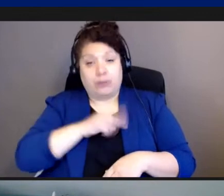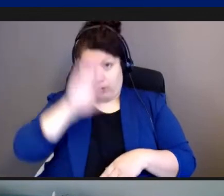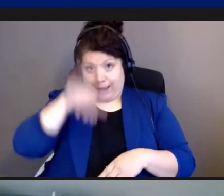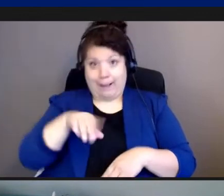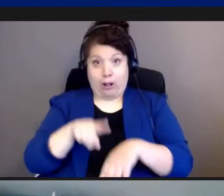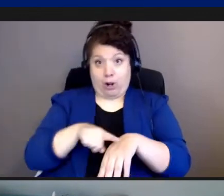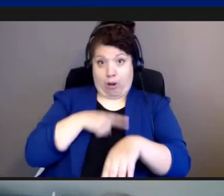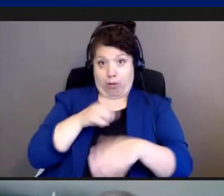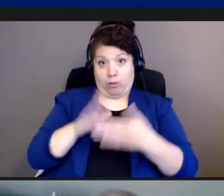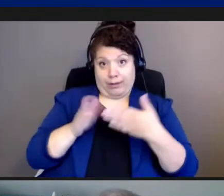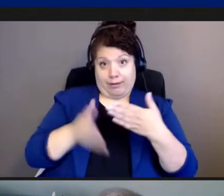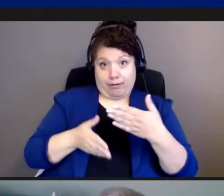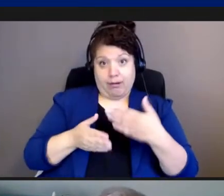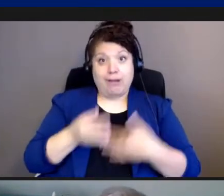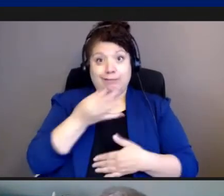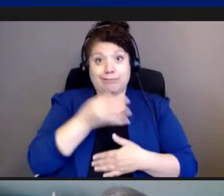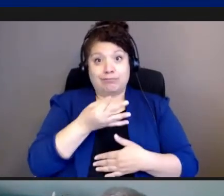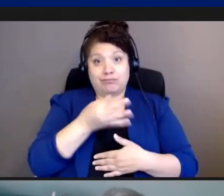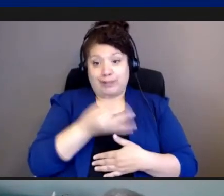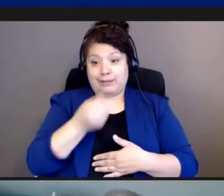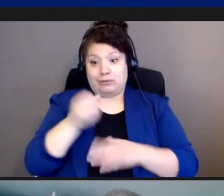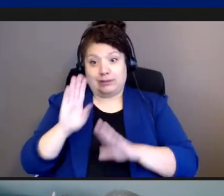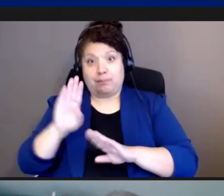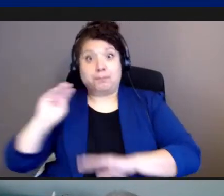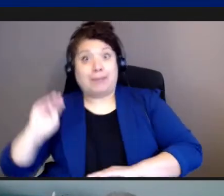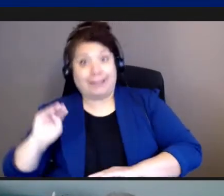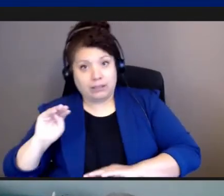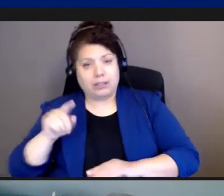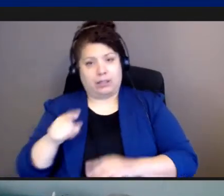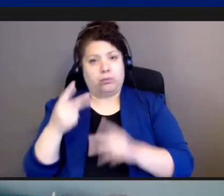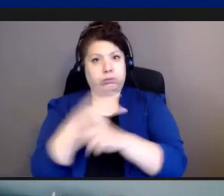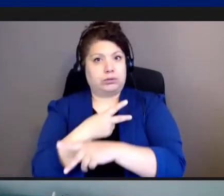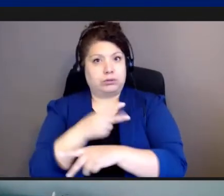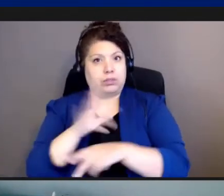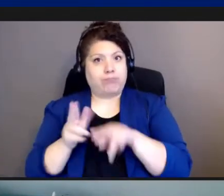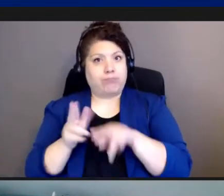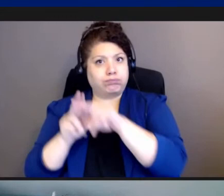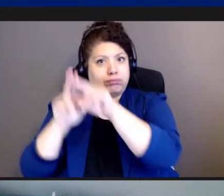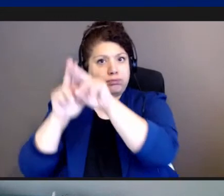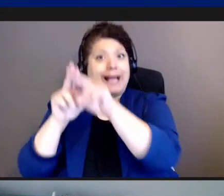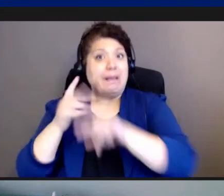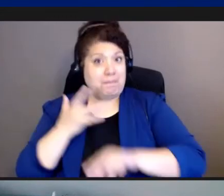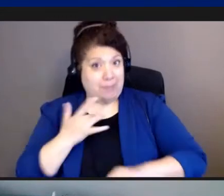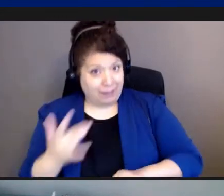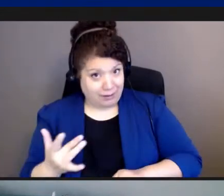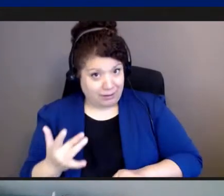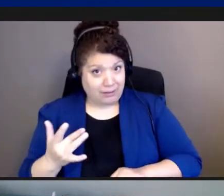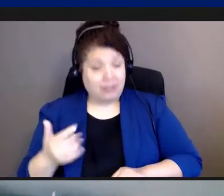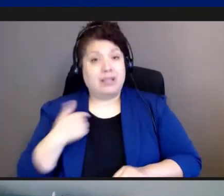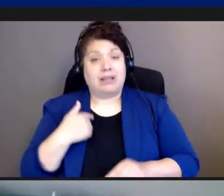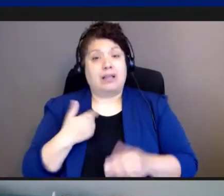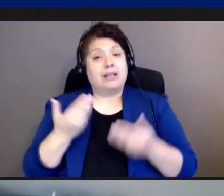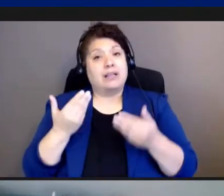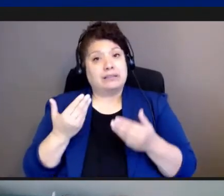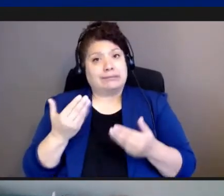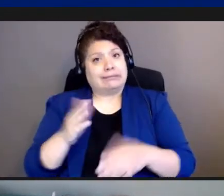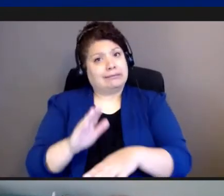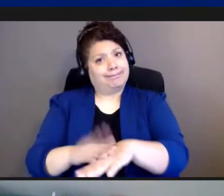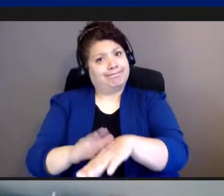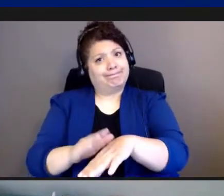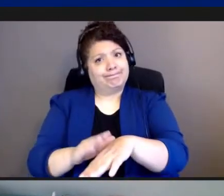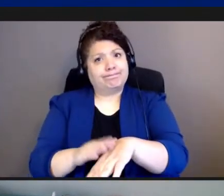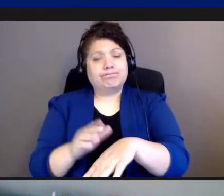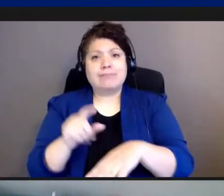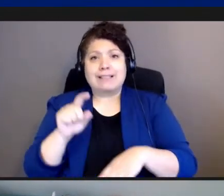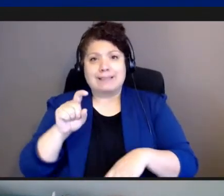we cannot afford to have a boost given to the current trajectory. What we really need is actually,